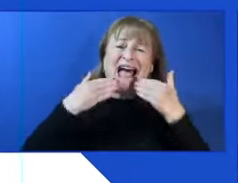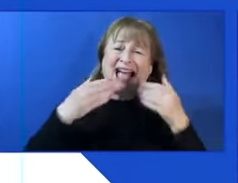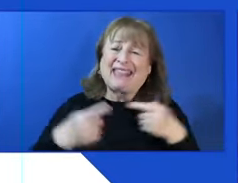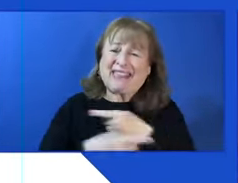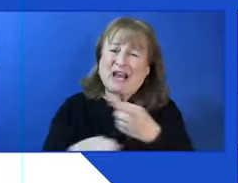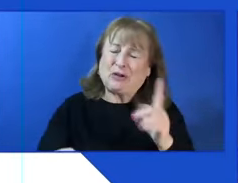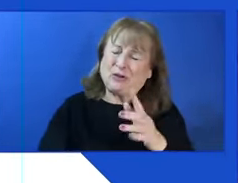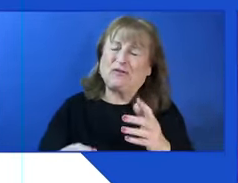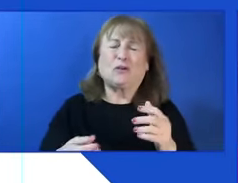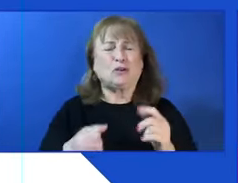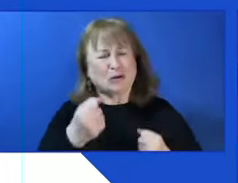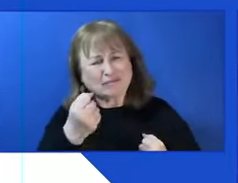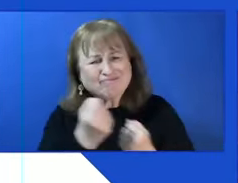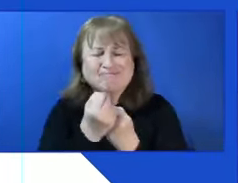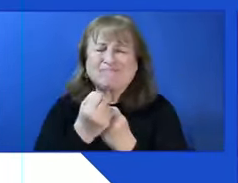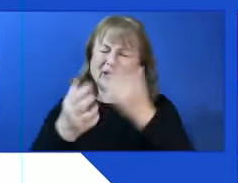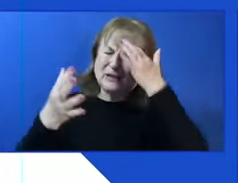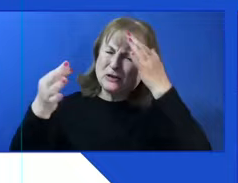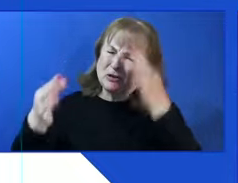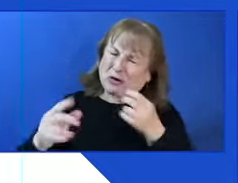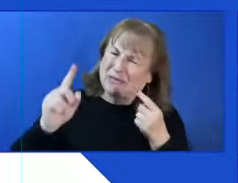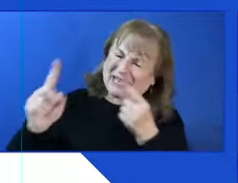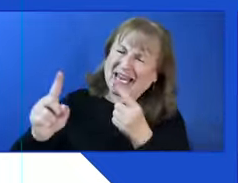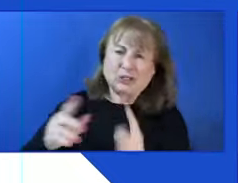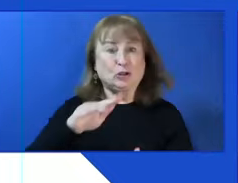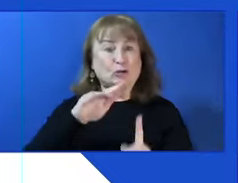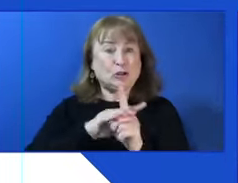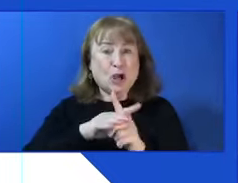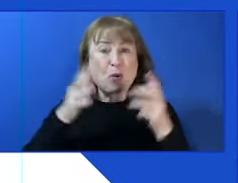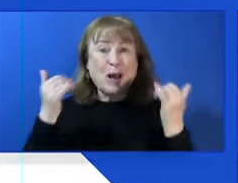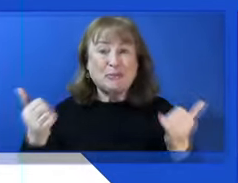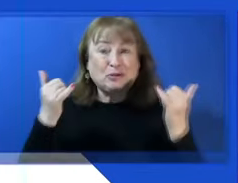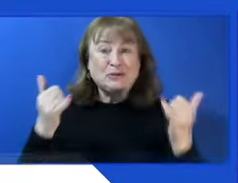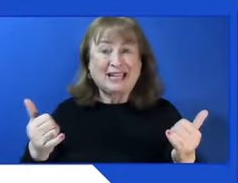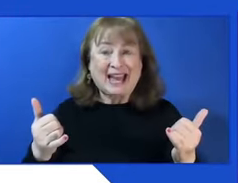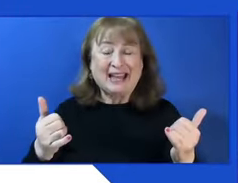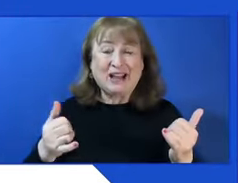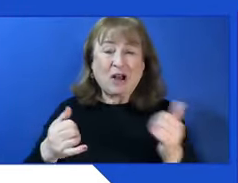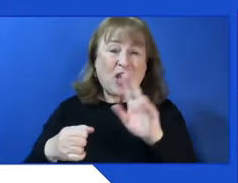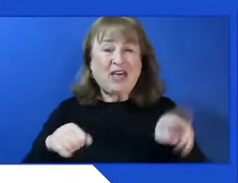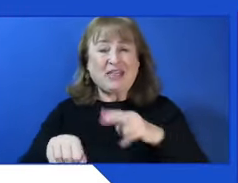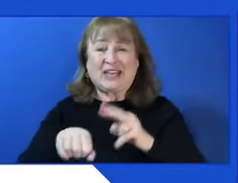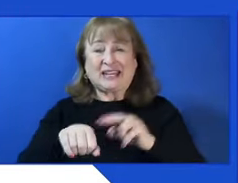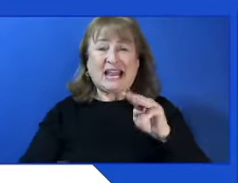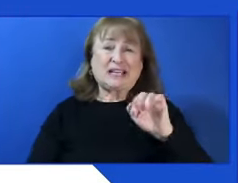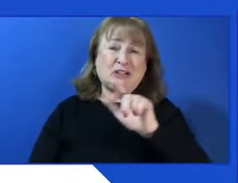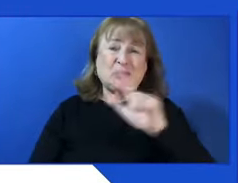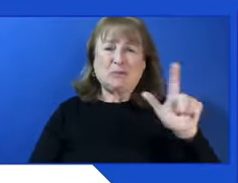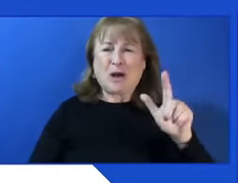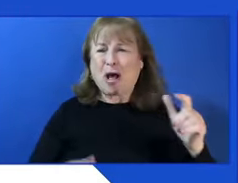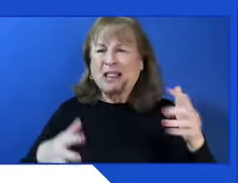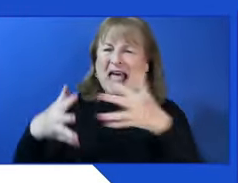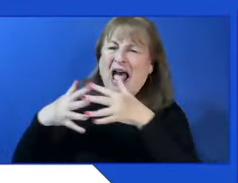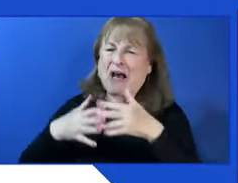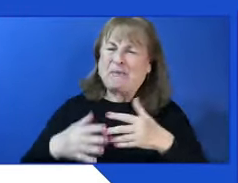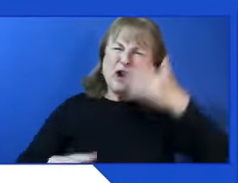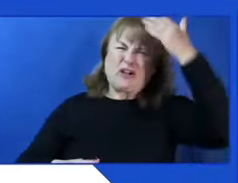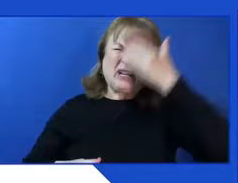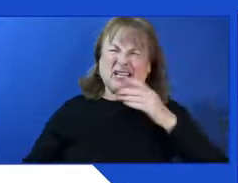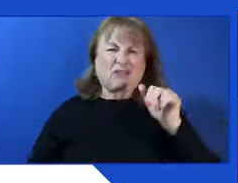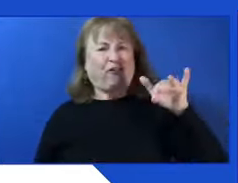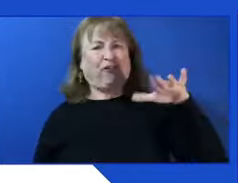your resolve and your determination to show up today on the National Mall, America's front yard,